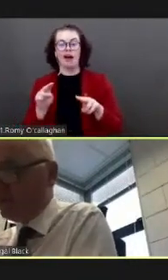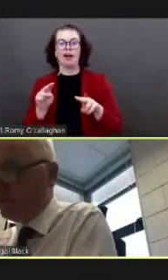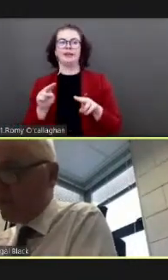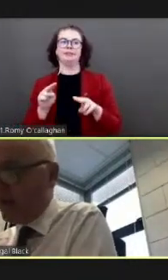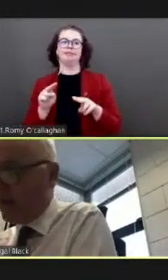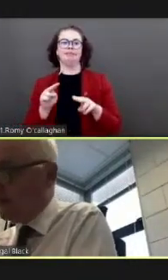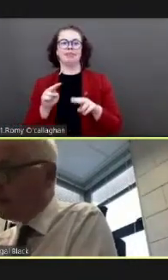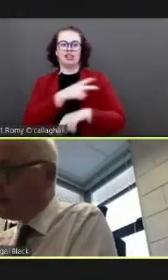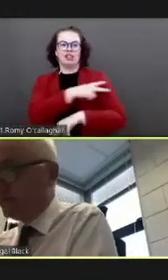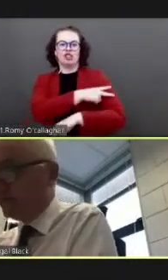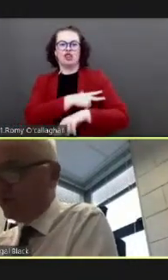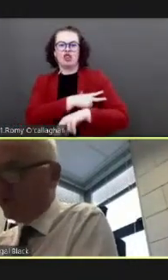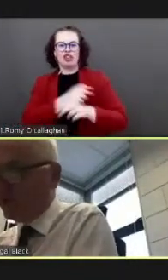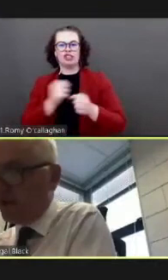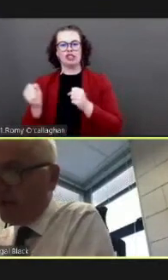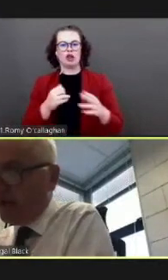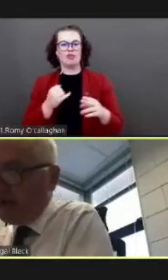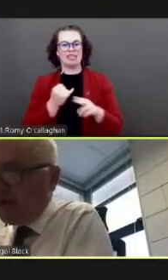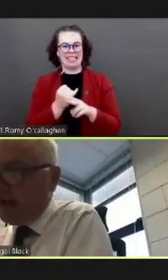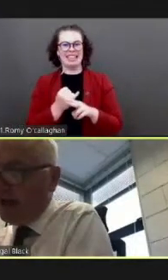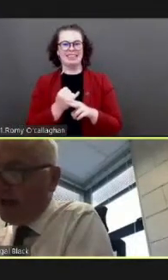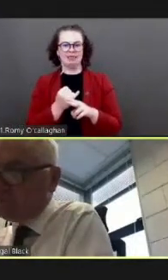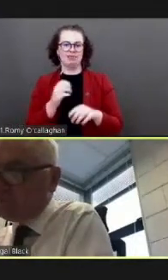prisoners. This afternoon,